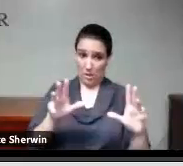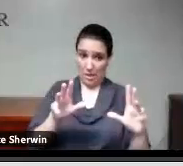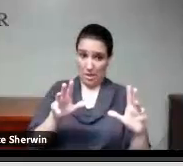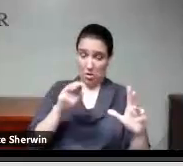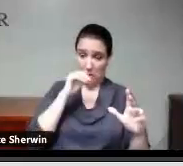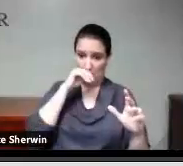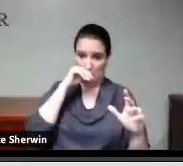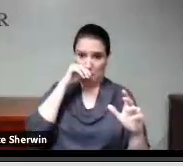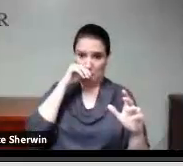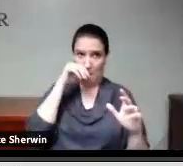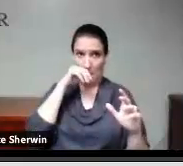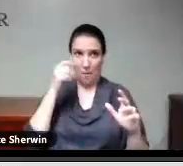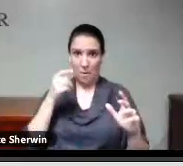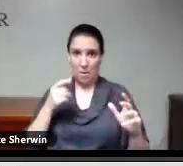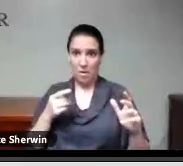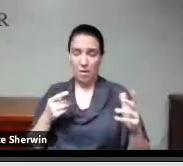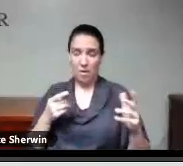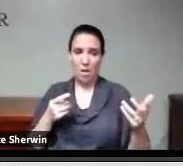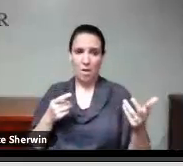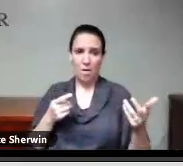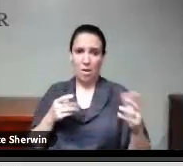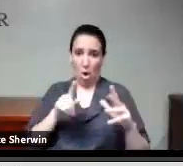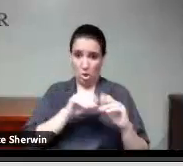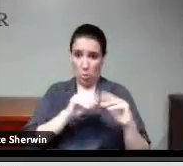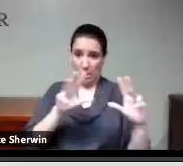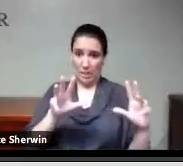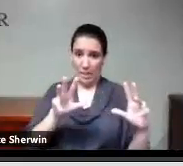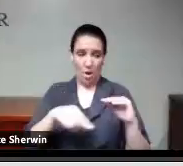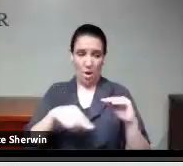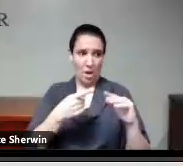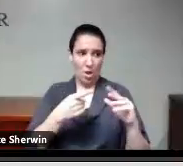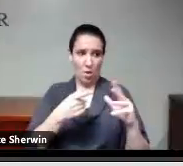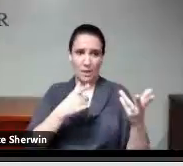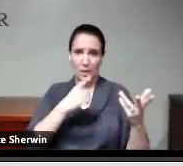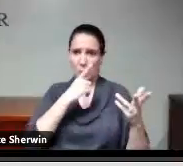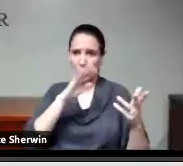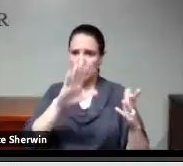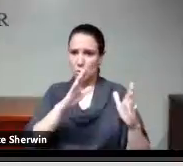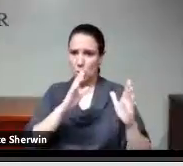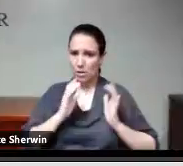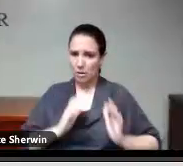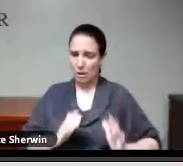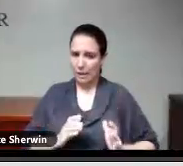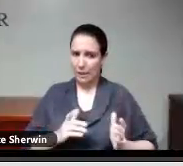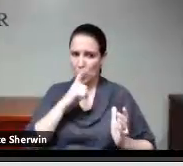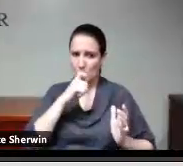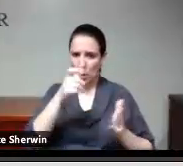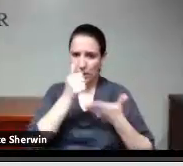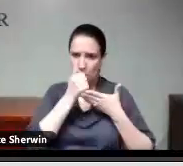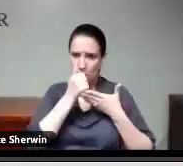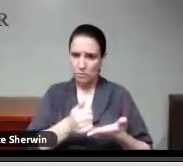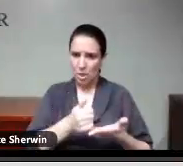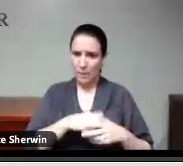their patterns and expectations are and how that is consistent or inconsistent with our own